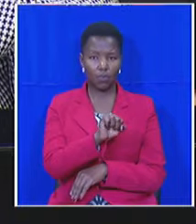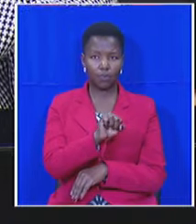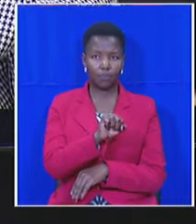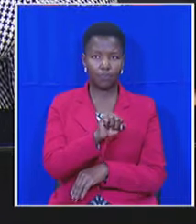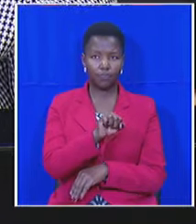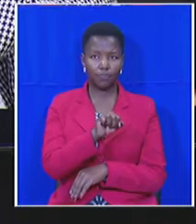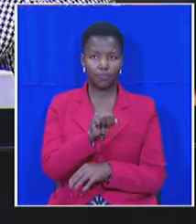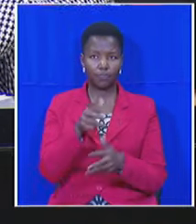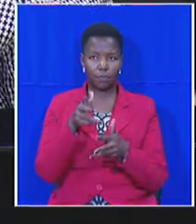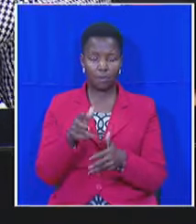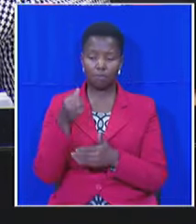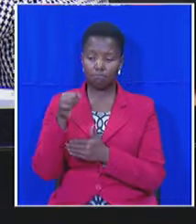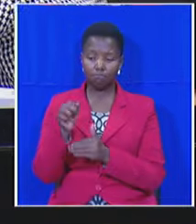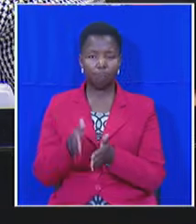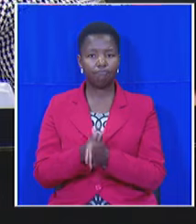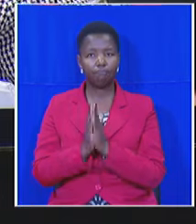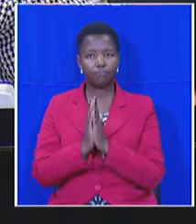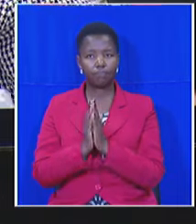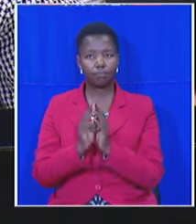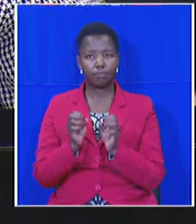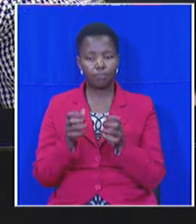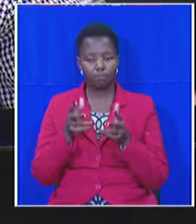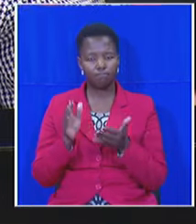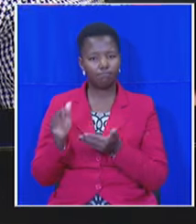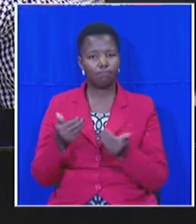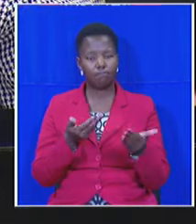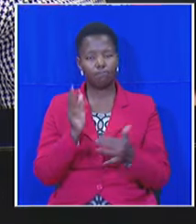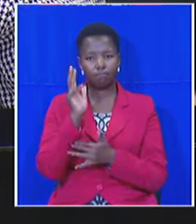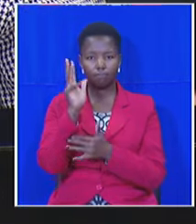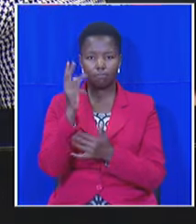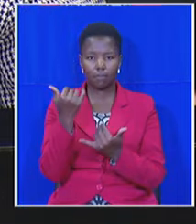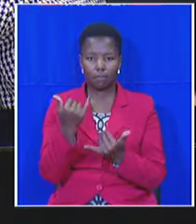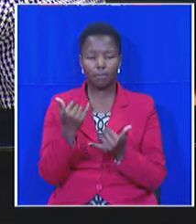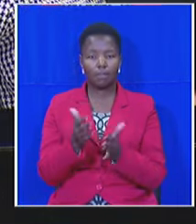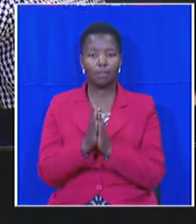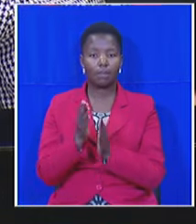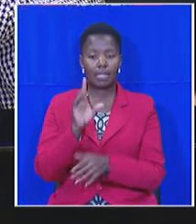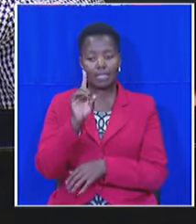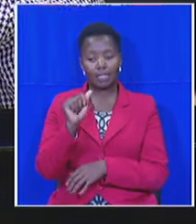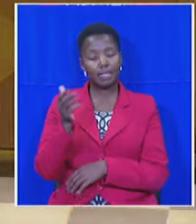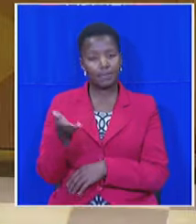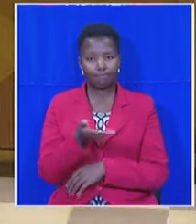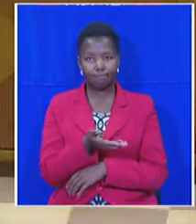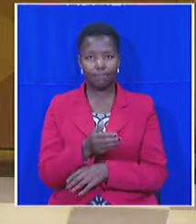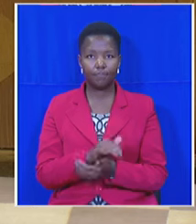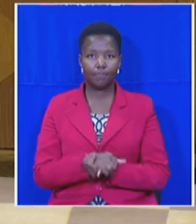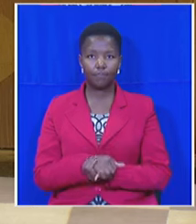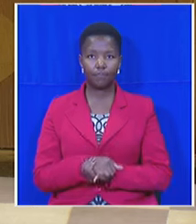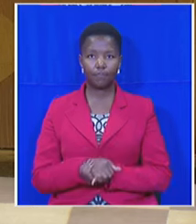There is a request for declaration. I will now invite the DA to the podium.